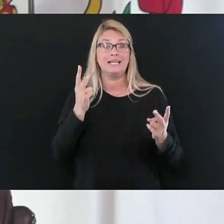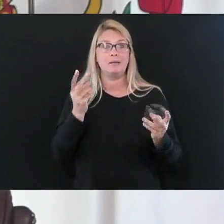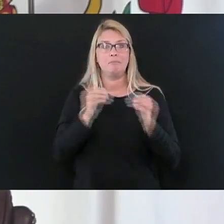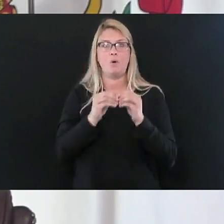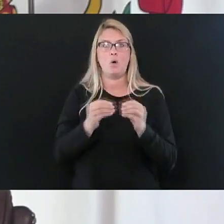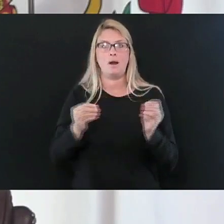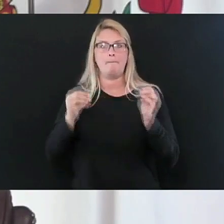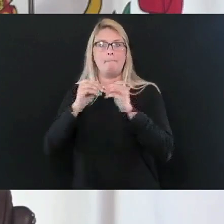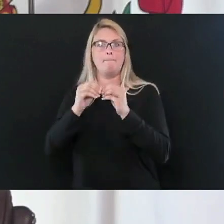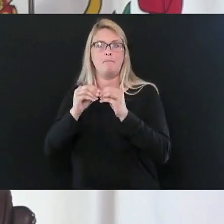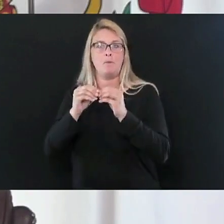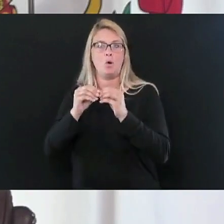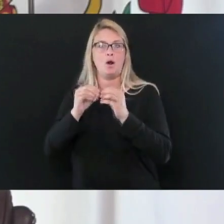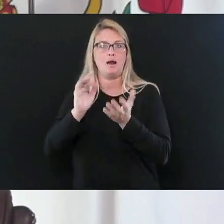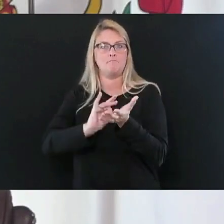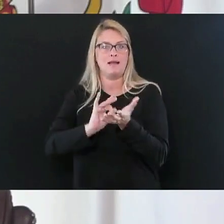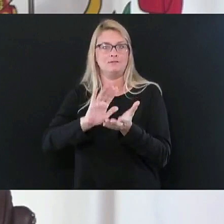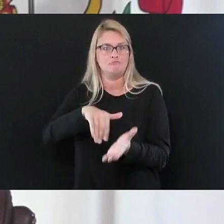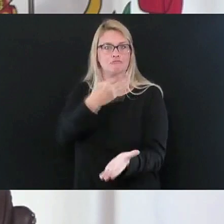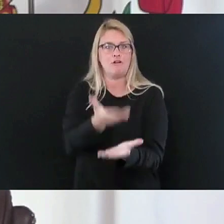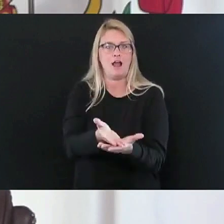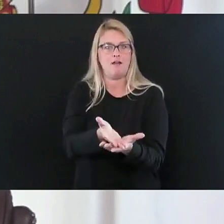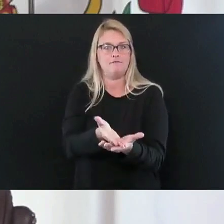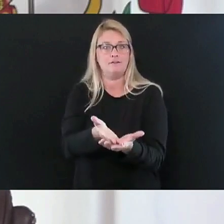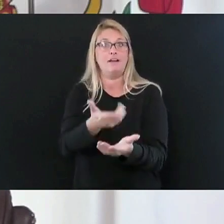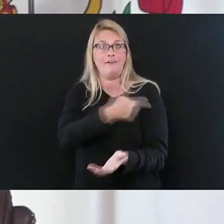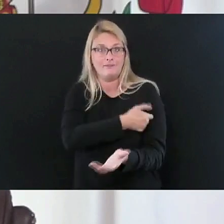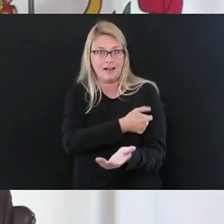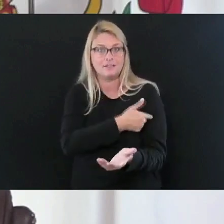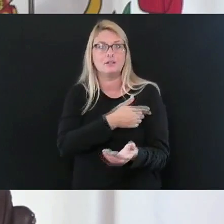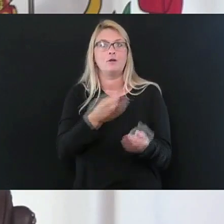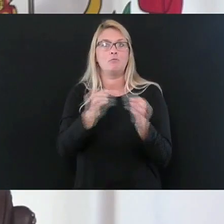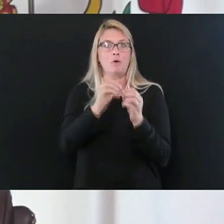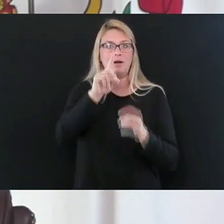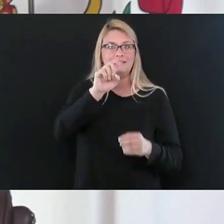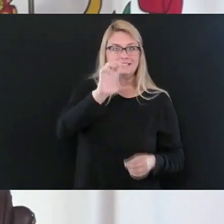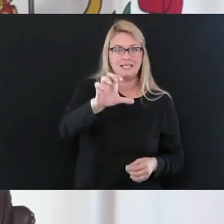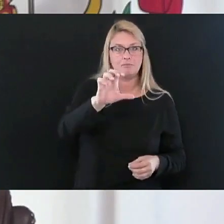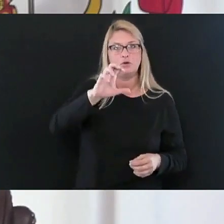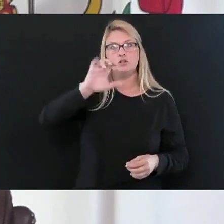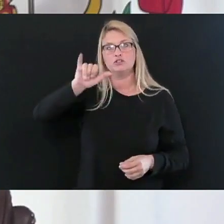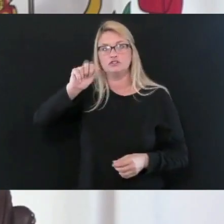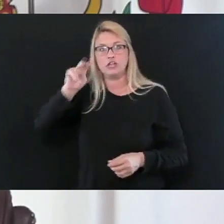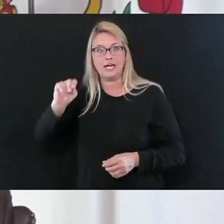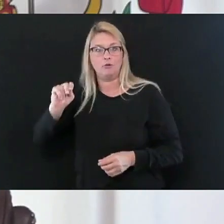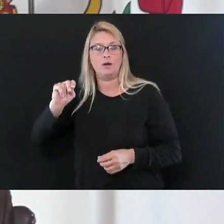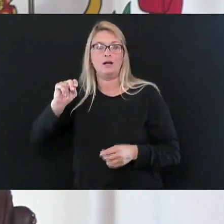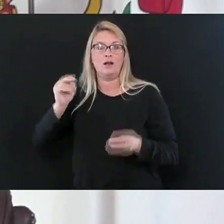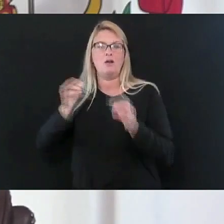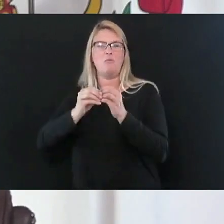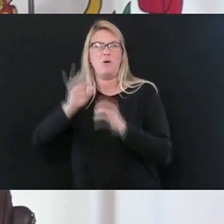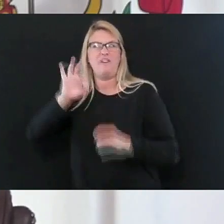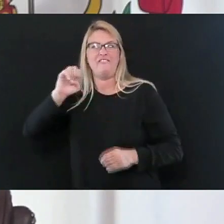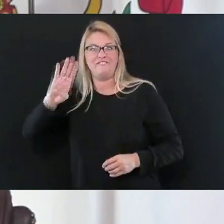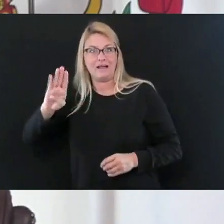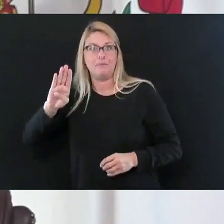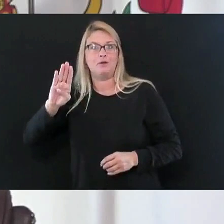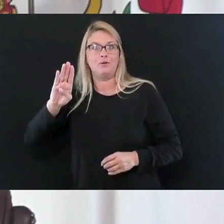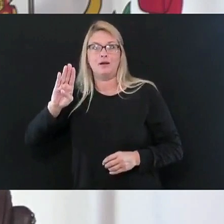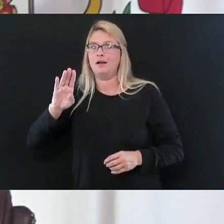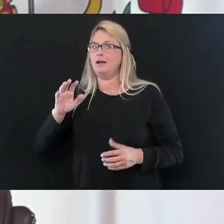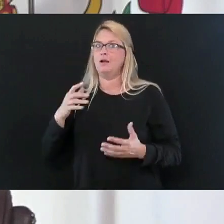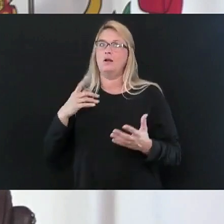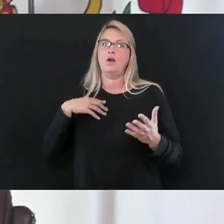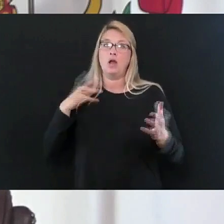more and more and more to come, and you'll have more in December and more in January and probably more in February, and by that